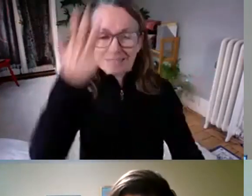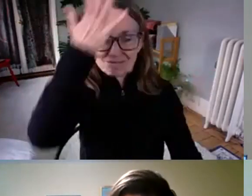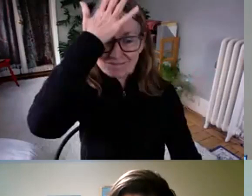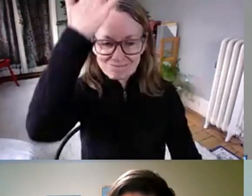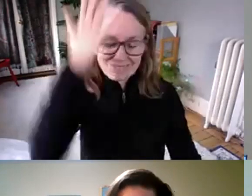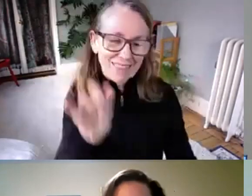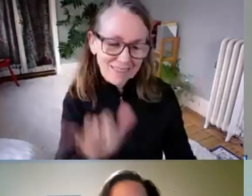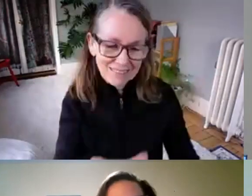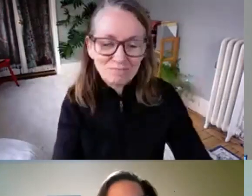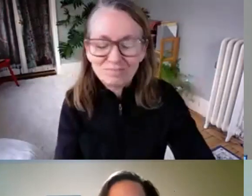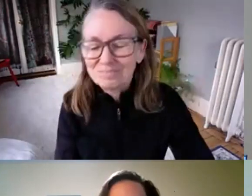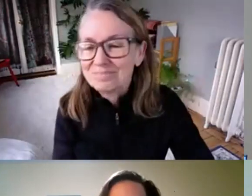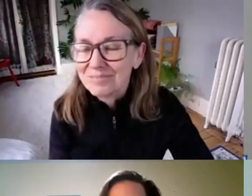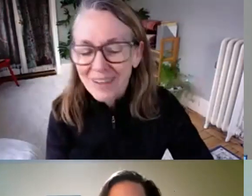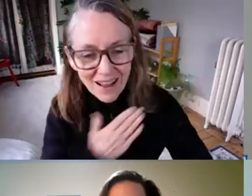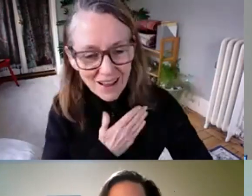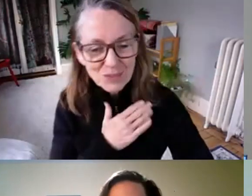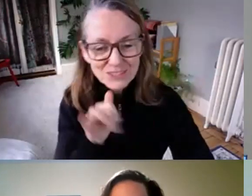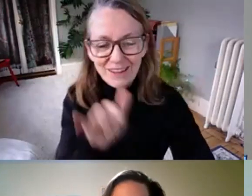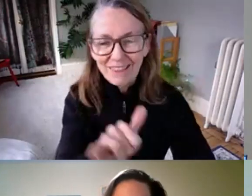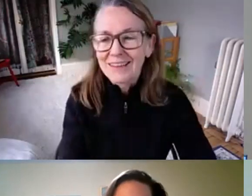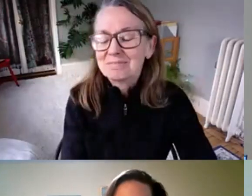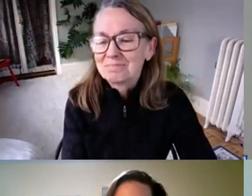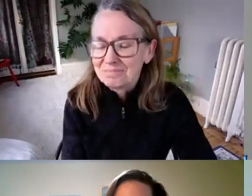well, thank you. I really appreciate that.